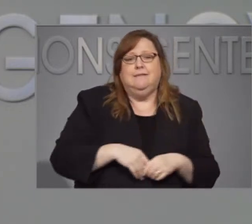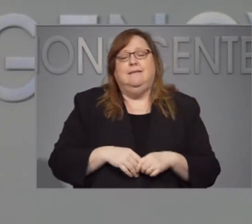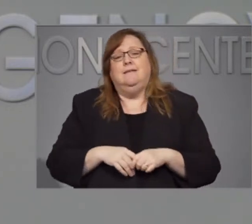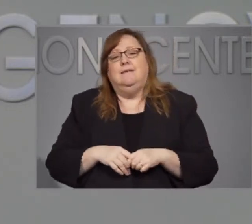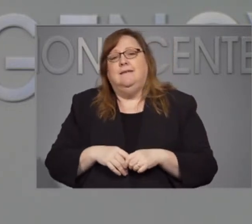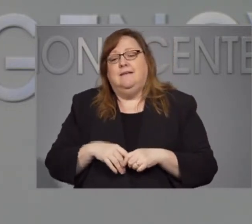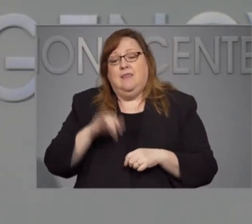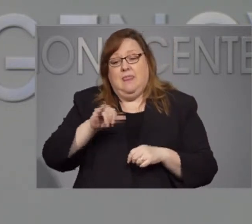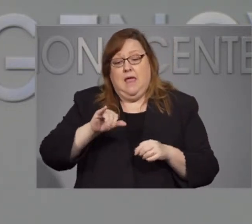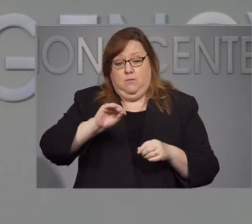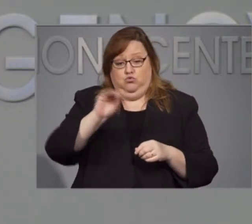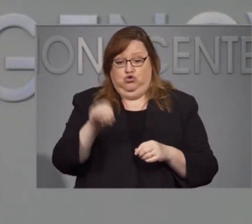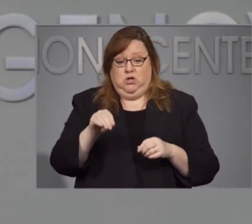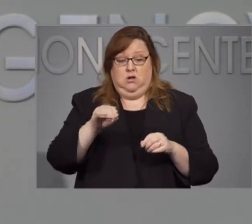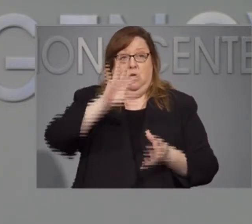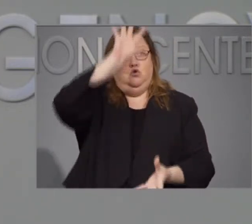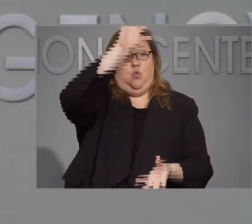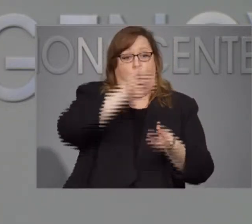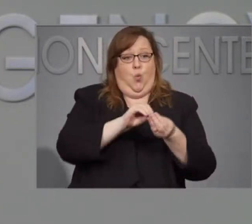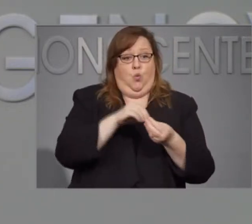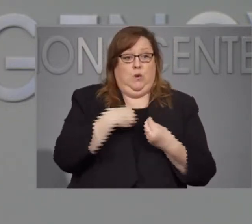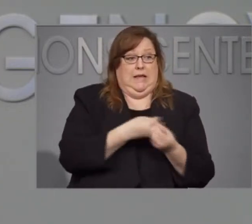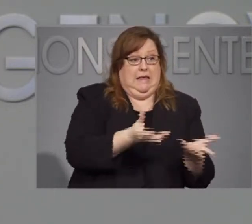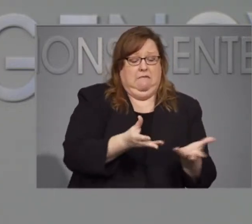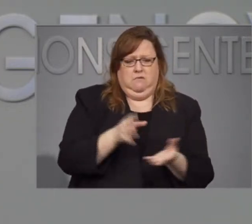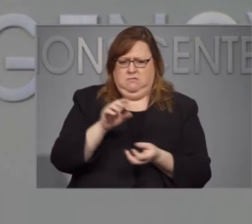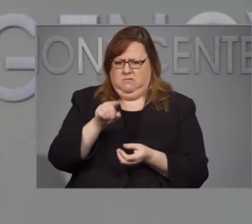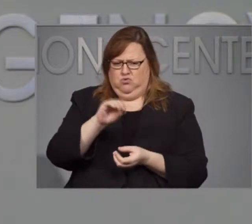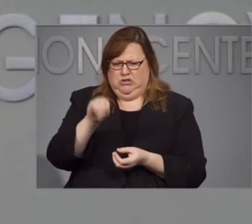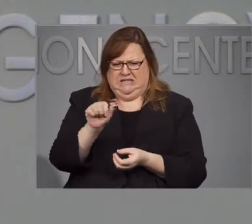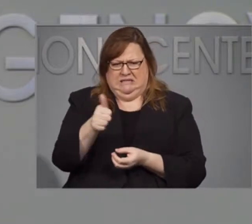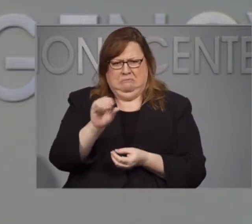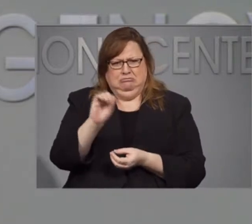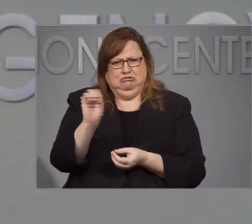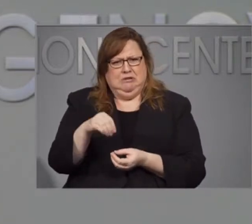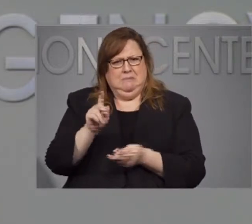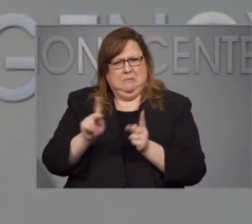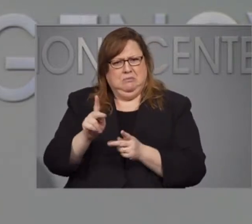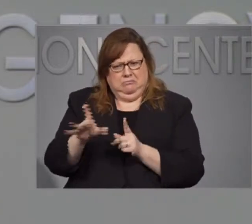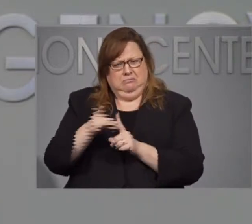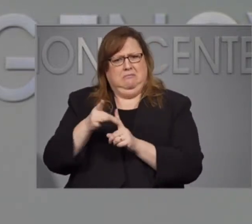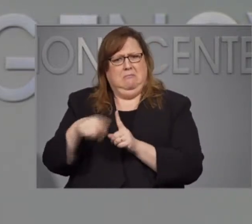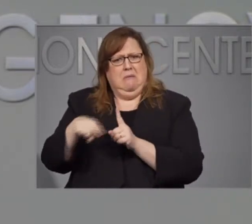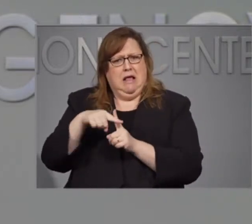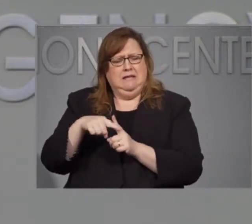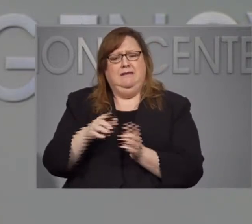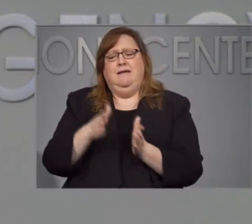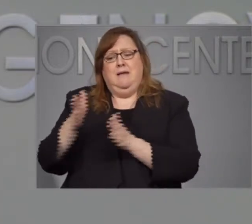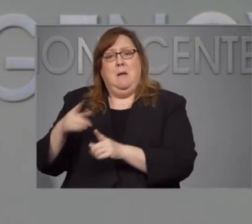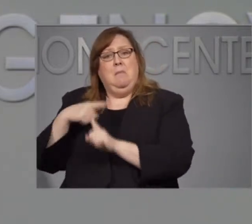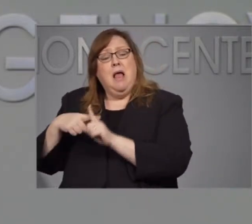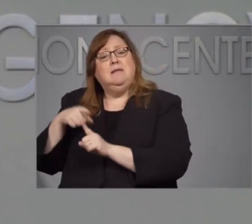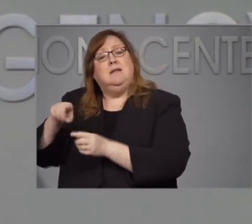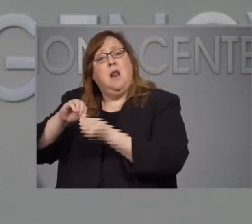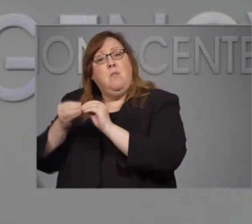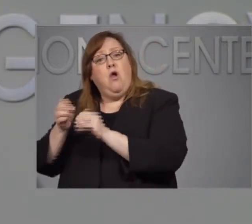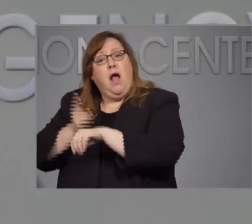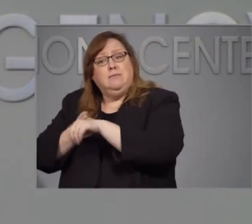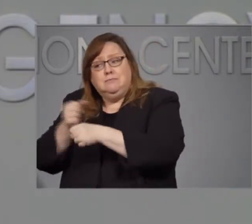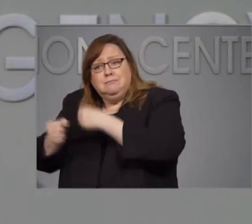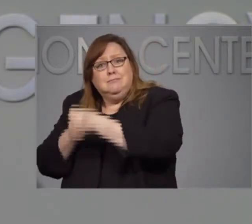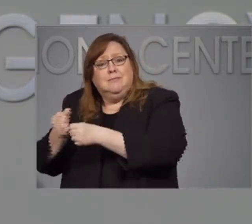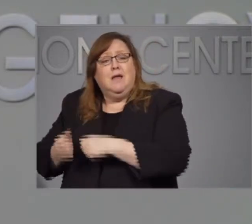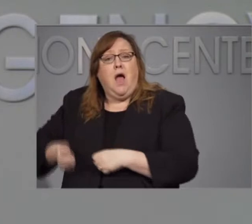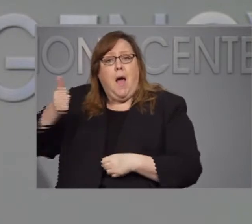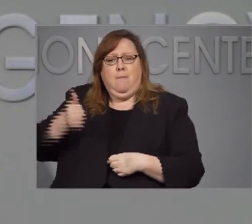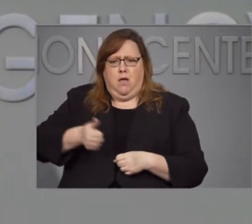up, I think those tell us in combination that we are seeing more virus in our communities. And I think you can see by the graphs